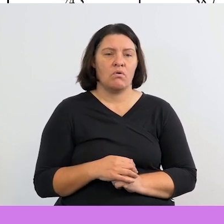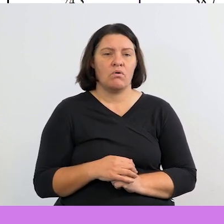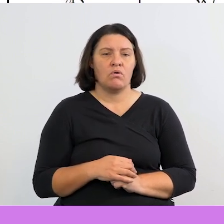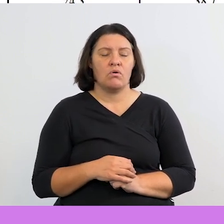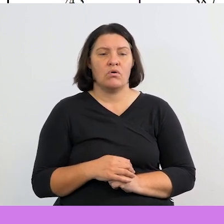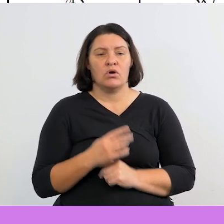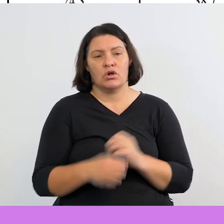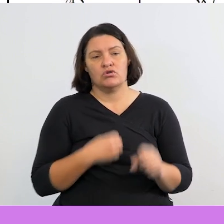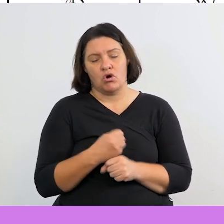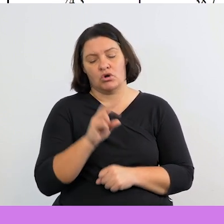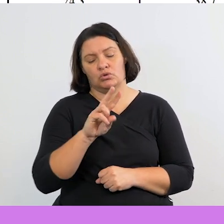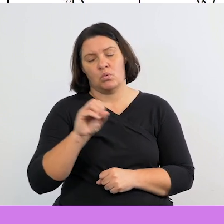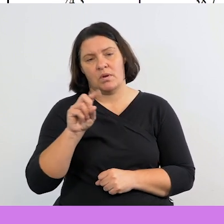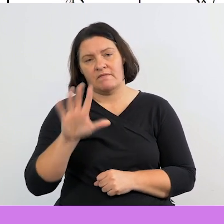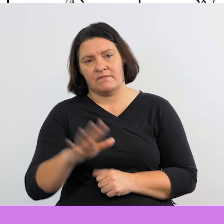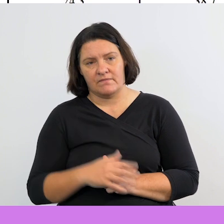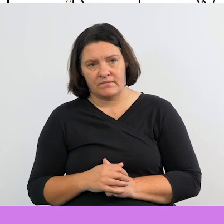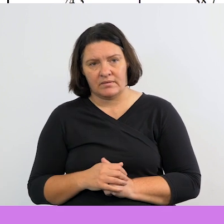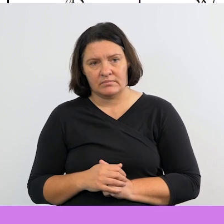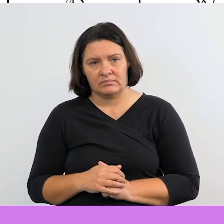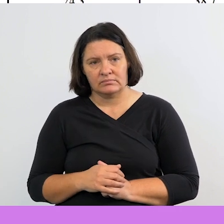for the year